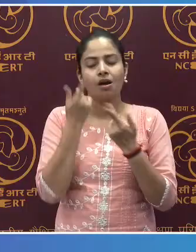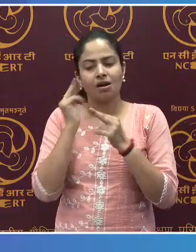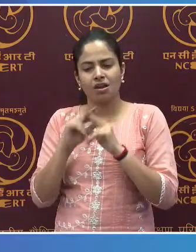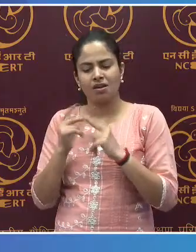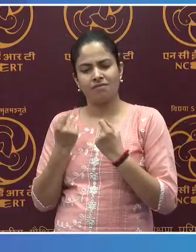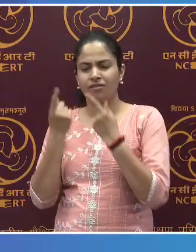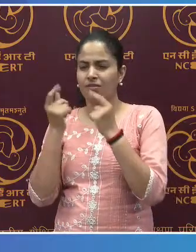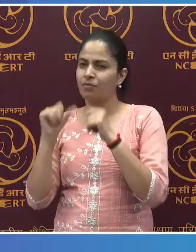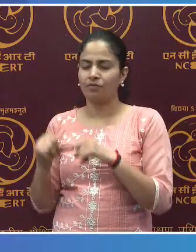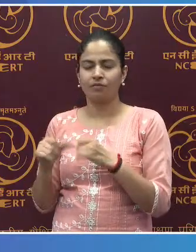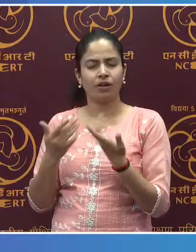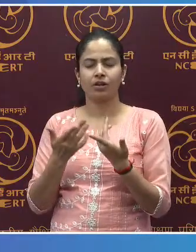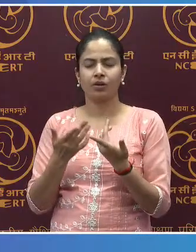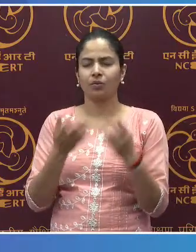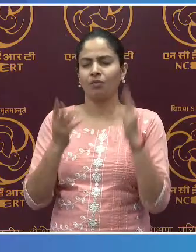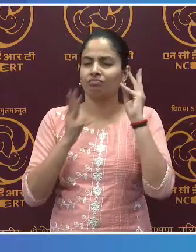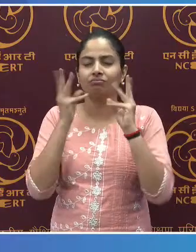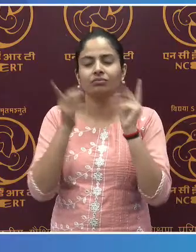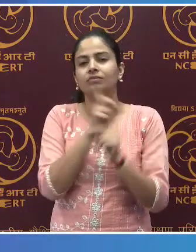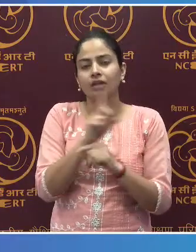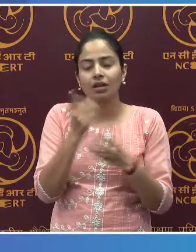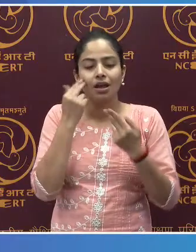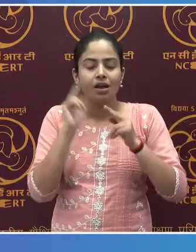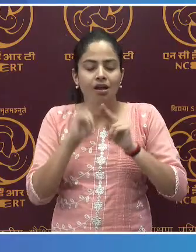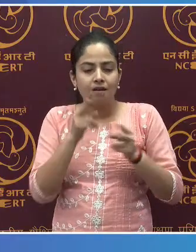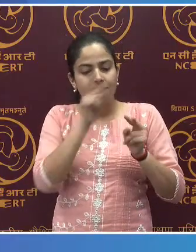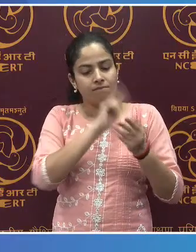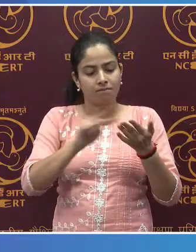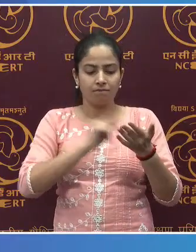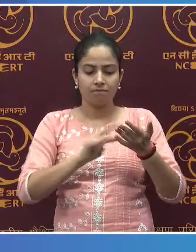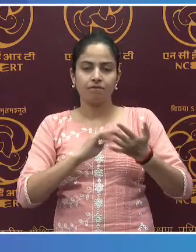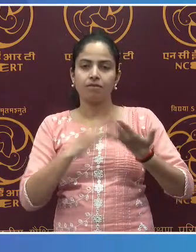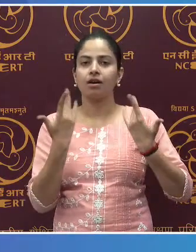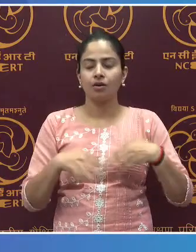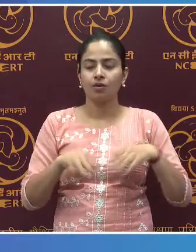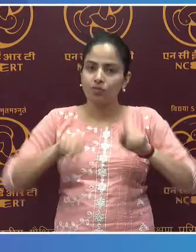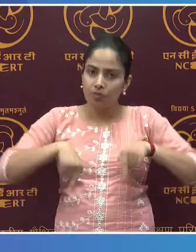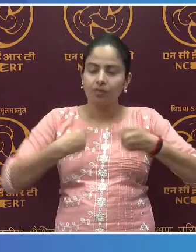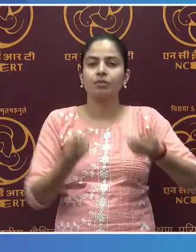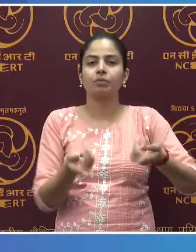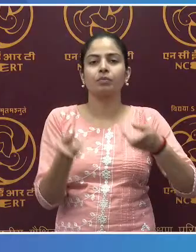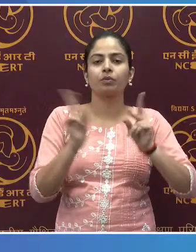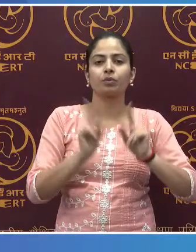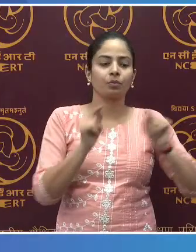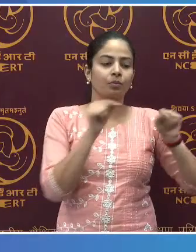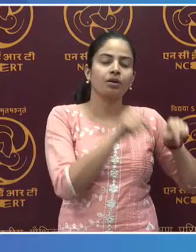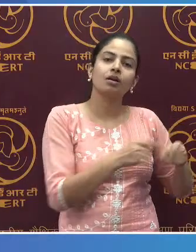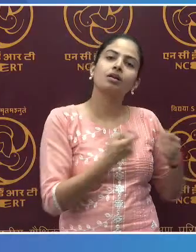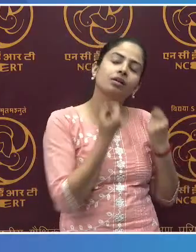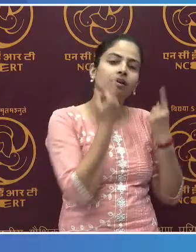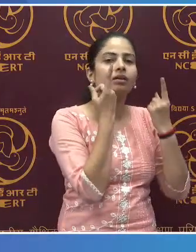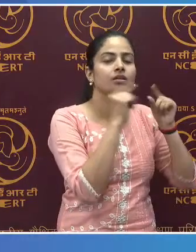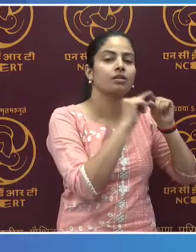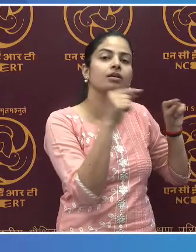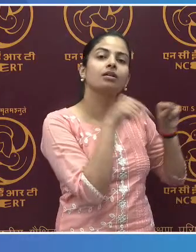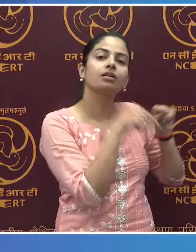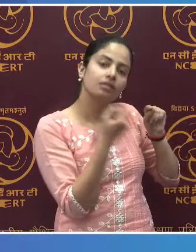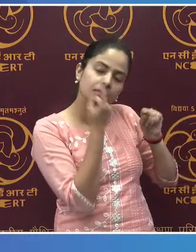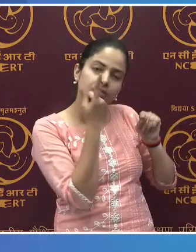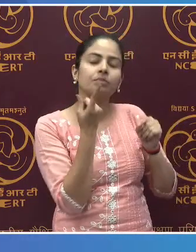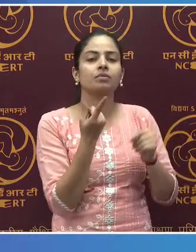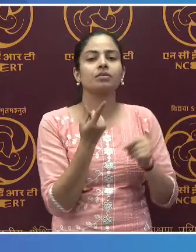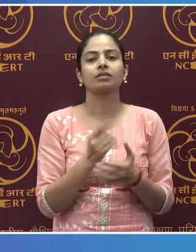worry, you read the chapter very precisely, you understand the chapter, thereafter you come back over the quote, you will definitely understand the quote.